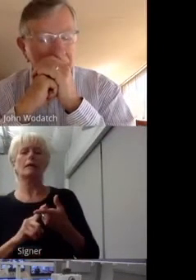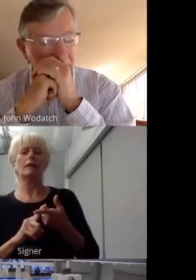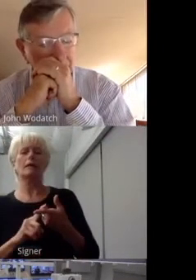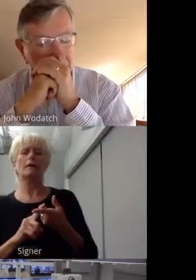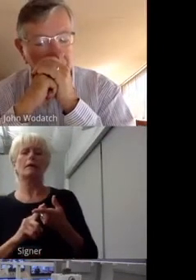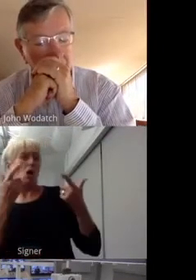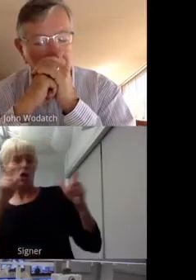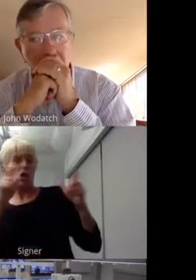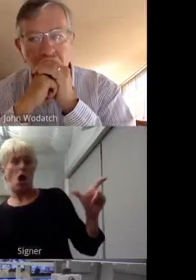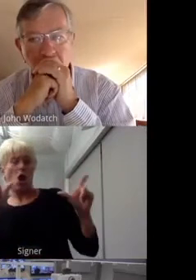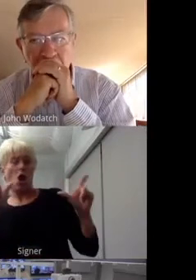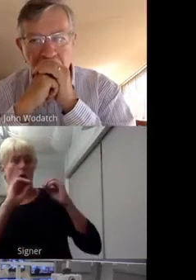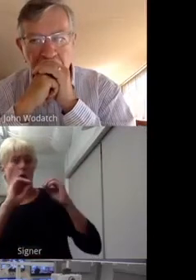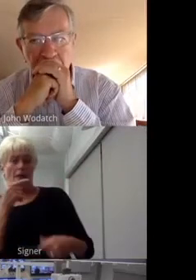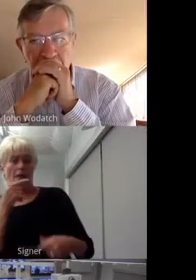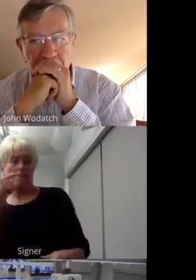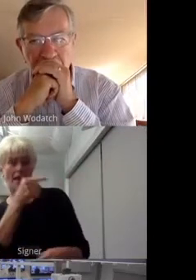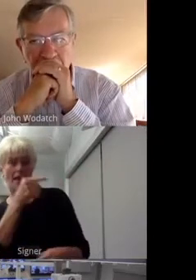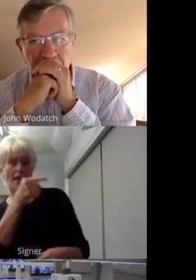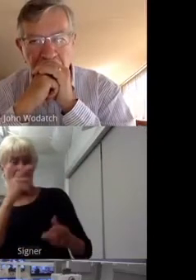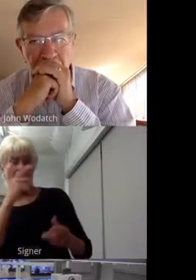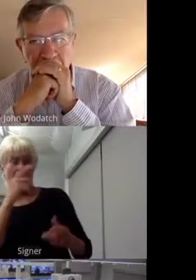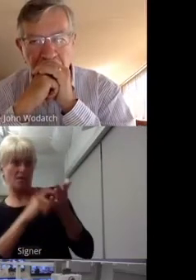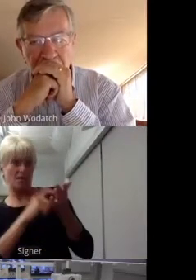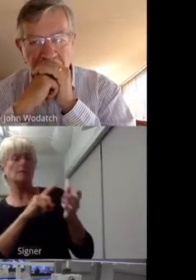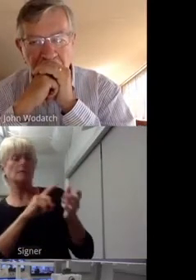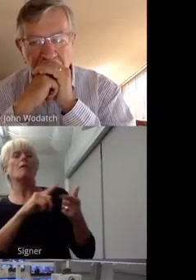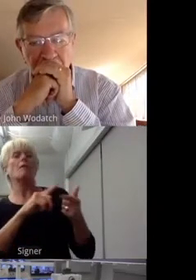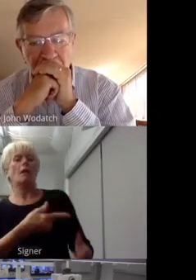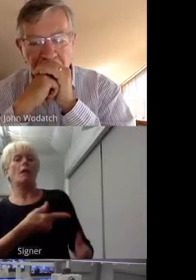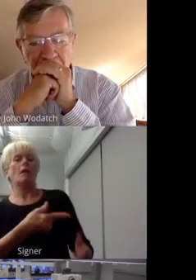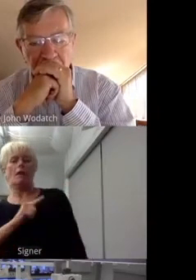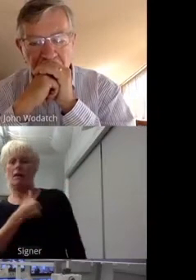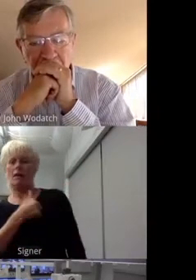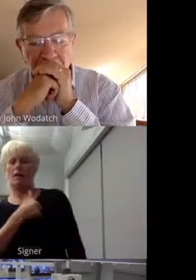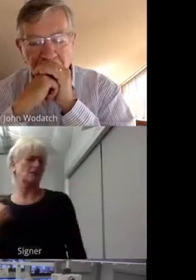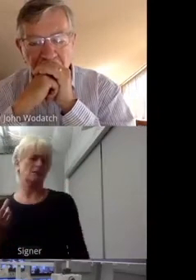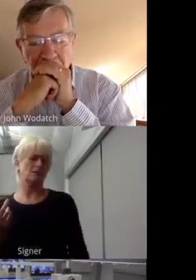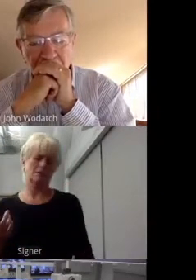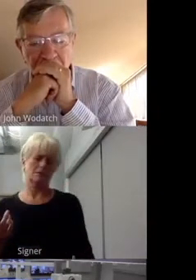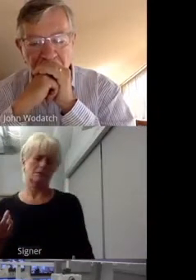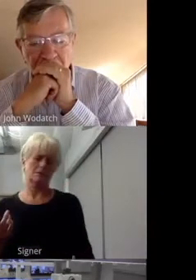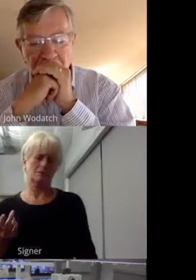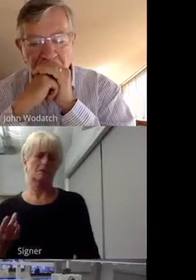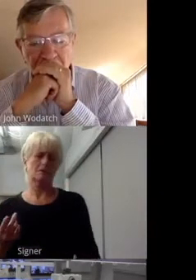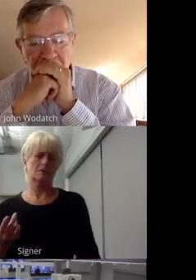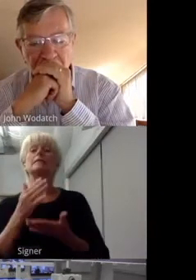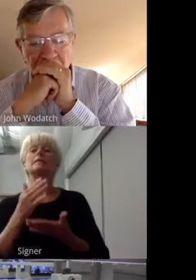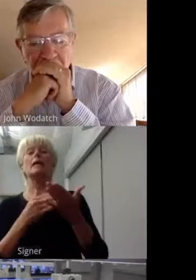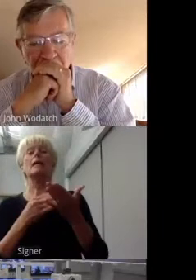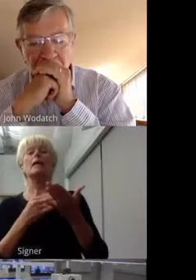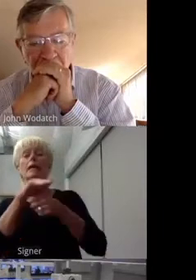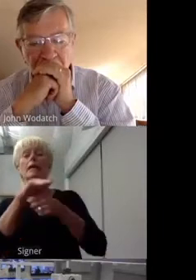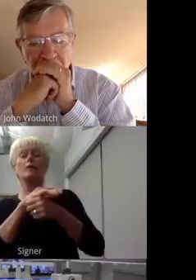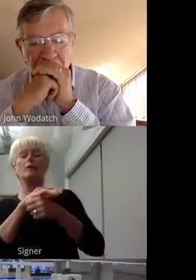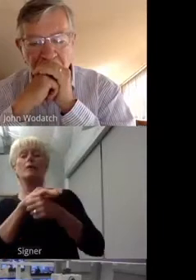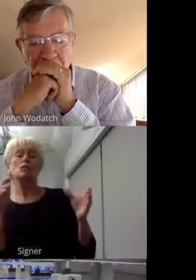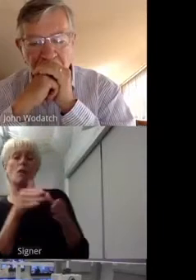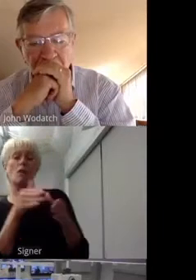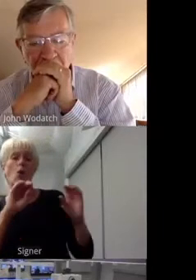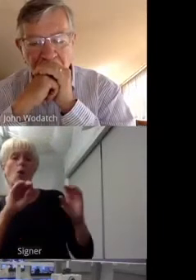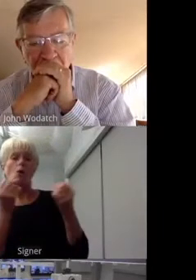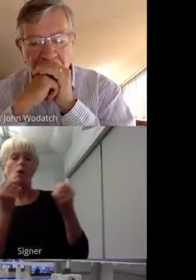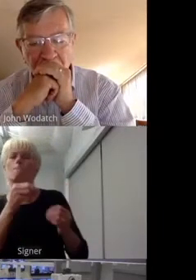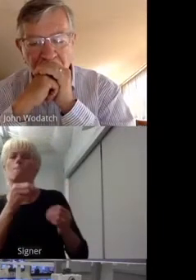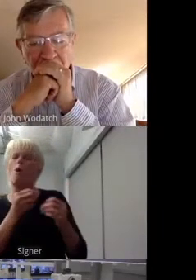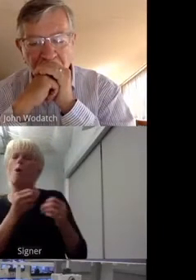all done. In fact, in some areas, small organizations can move much more quickly, such as fixing your websites.